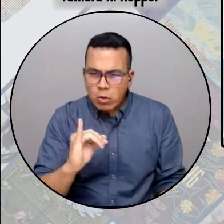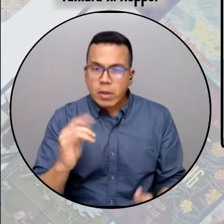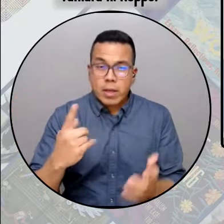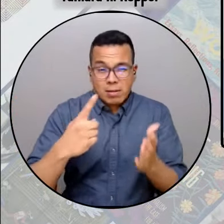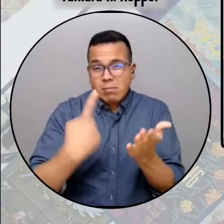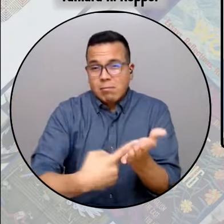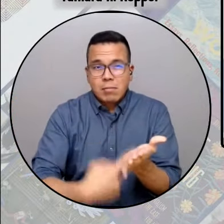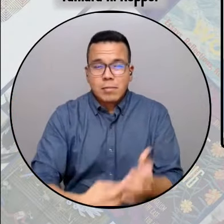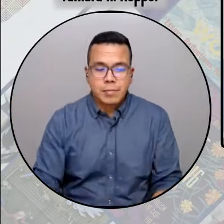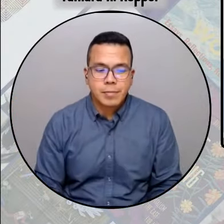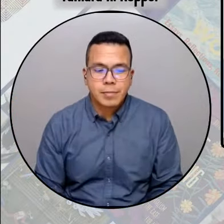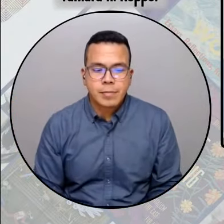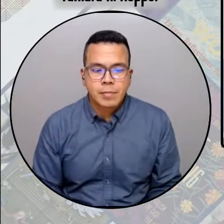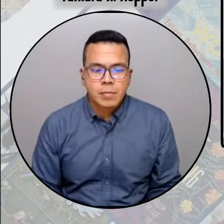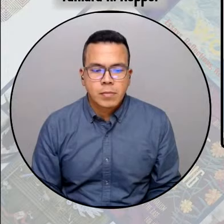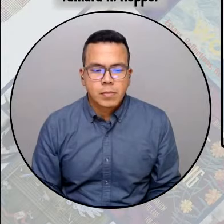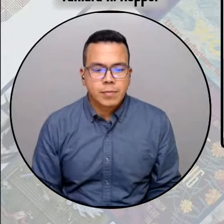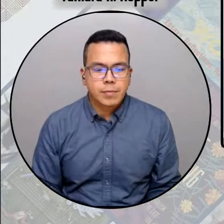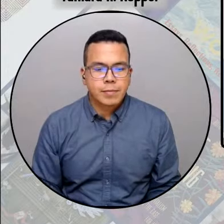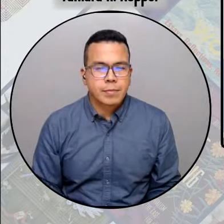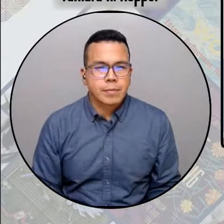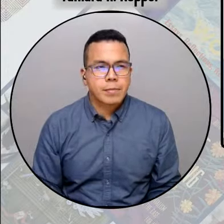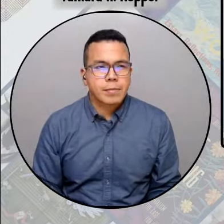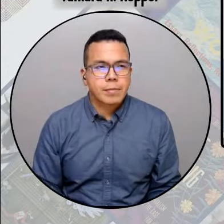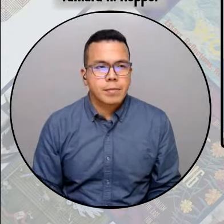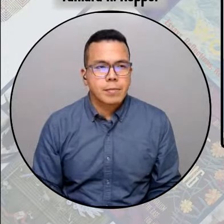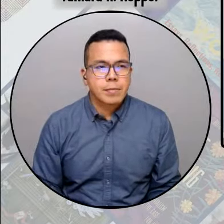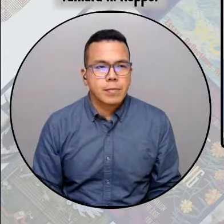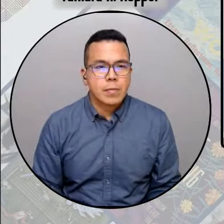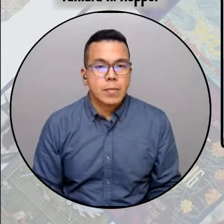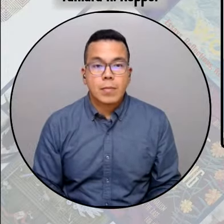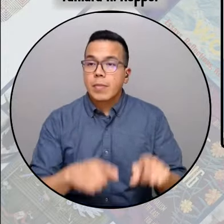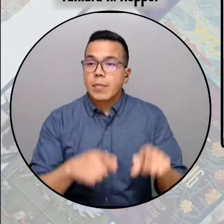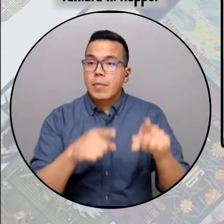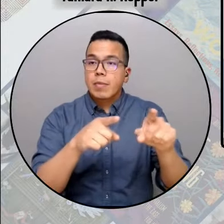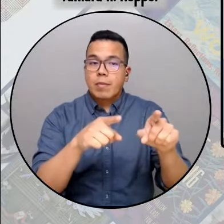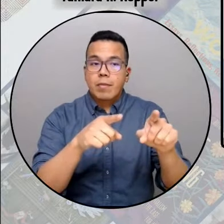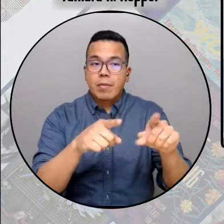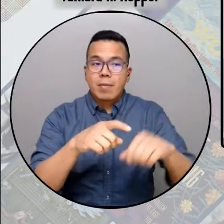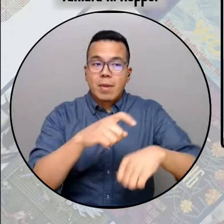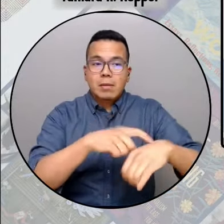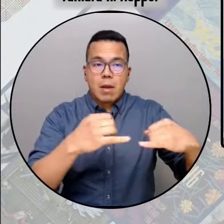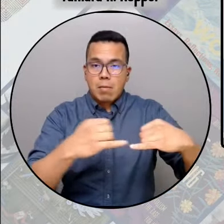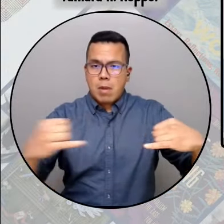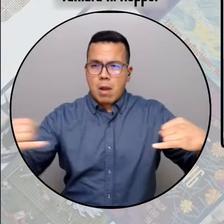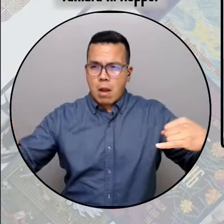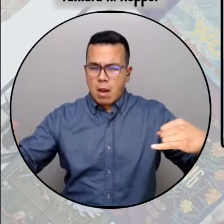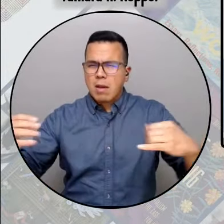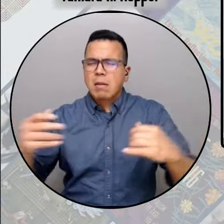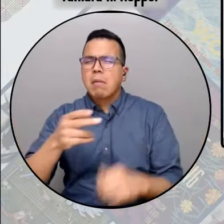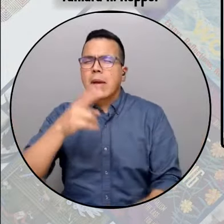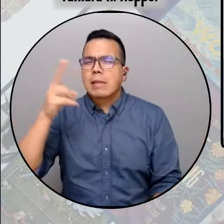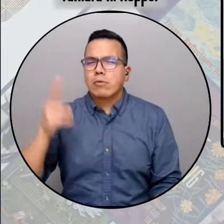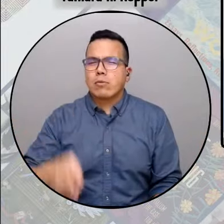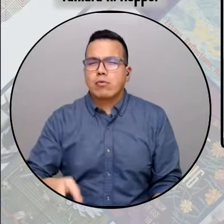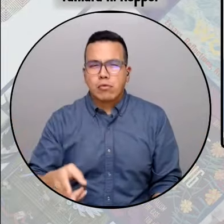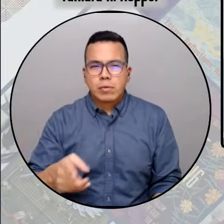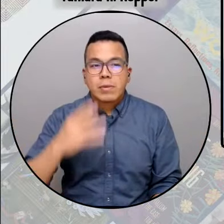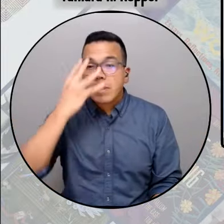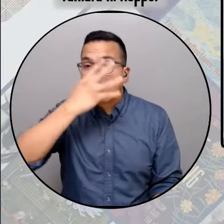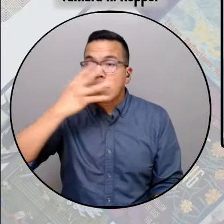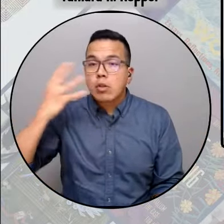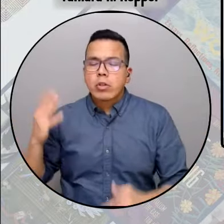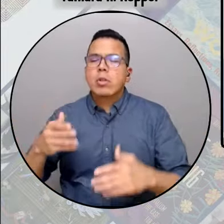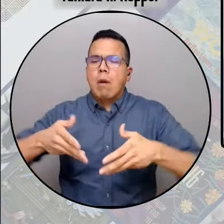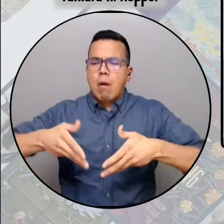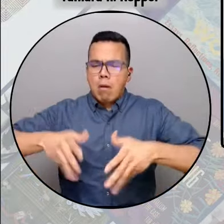here, let's start with kind of a brief history of who was in control of immigrant admissions. So for a